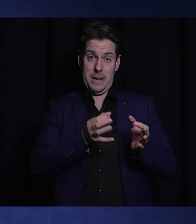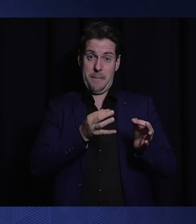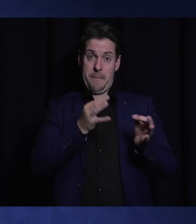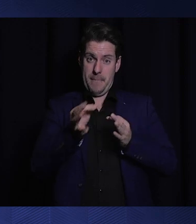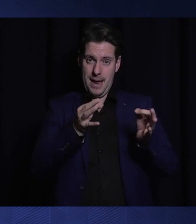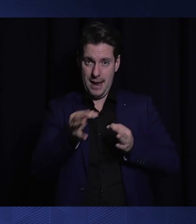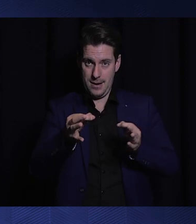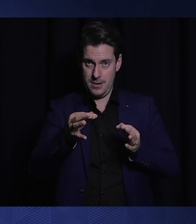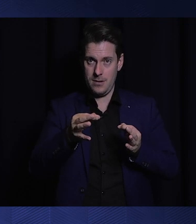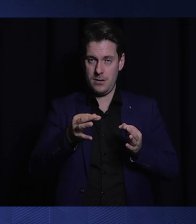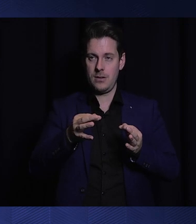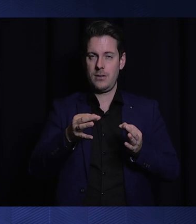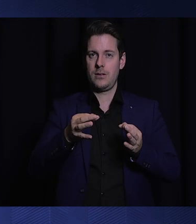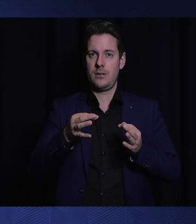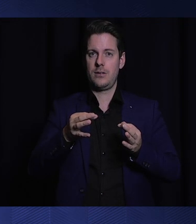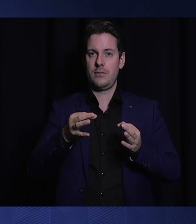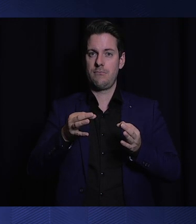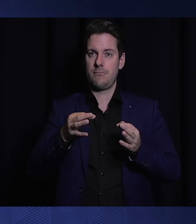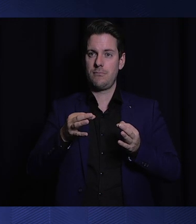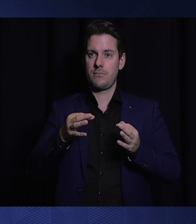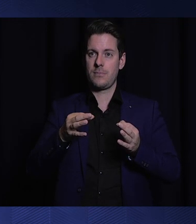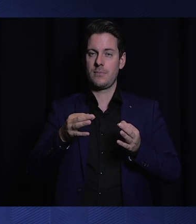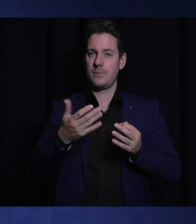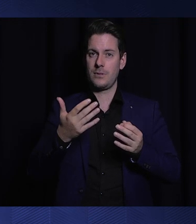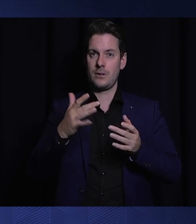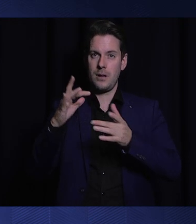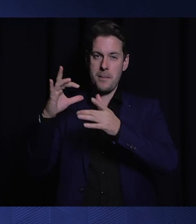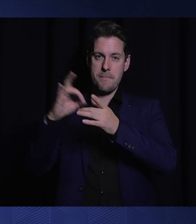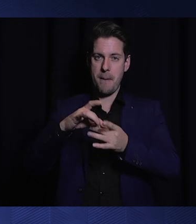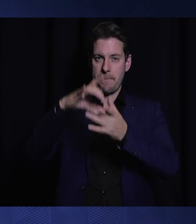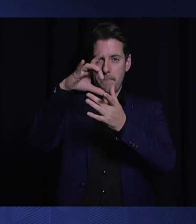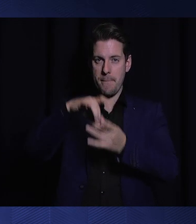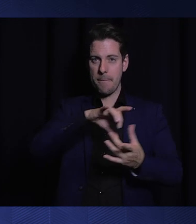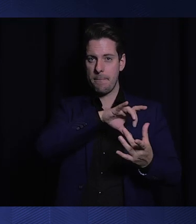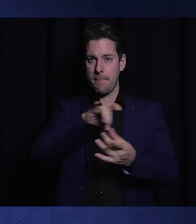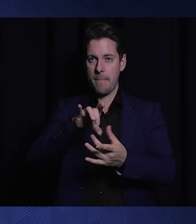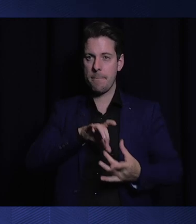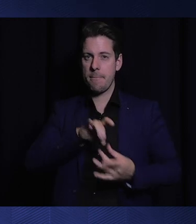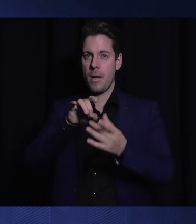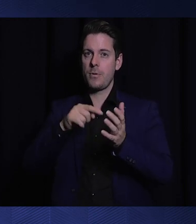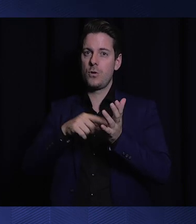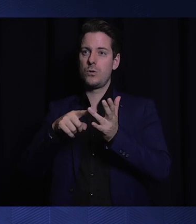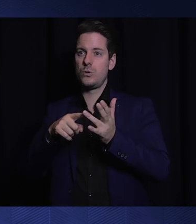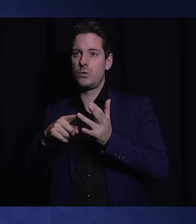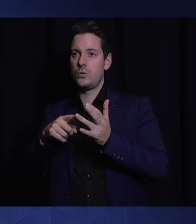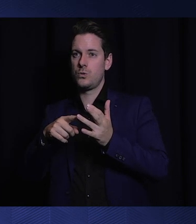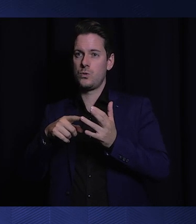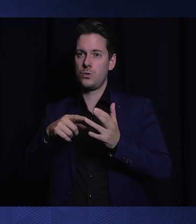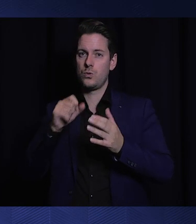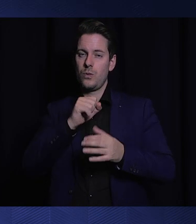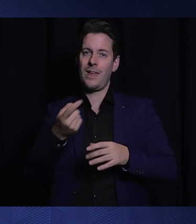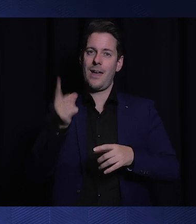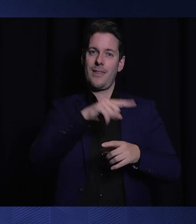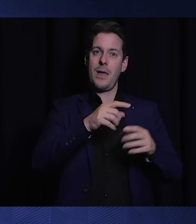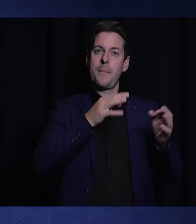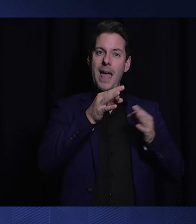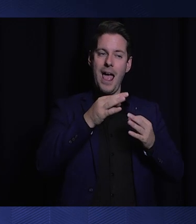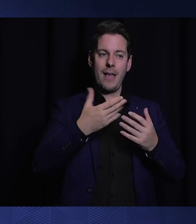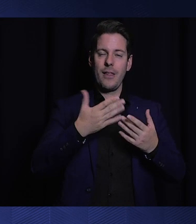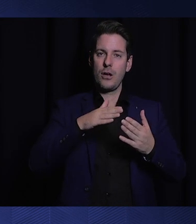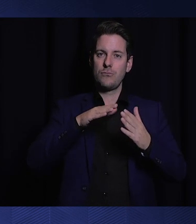kind of, the disaster management plan is actually very connected to their fisheries management plan, to their ecosystem restoration